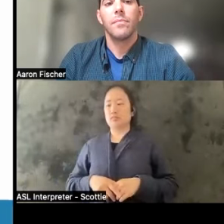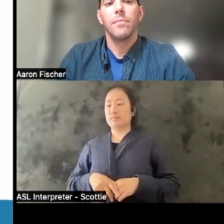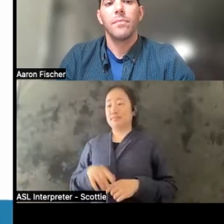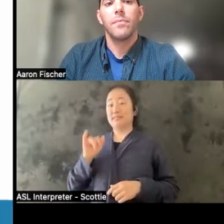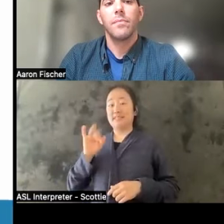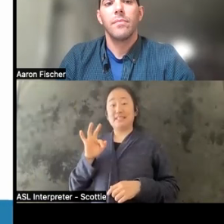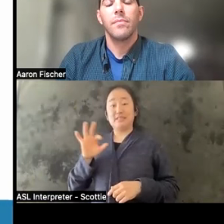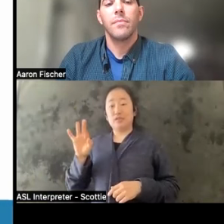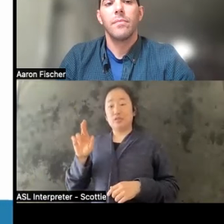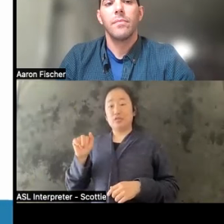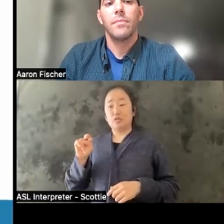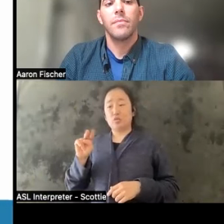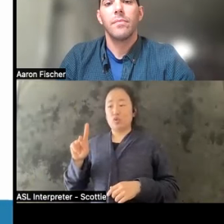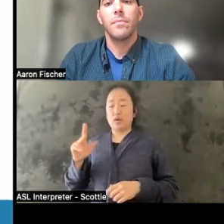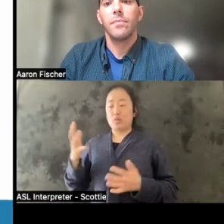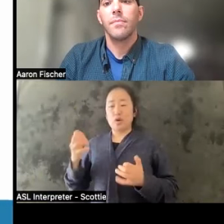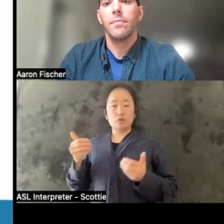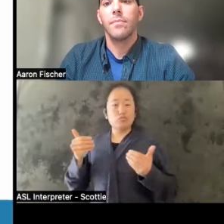what you would recommend he do?